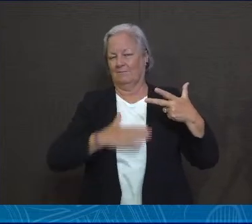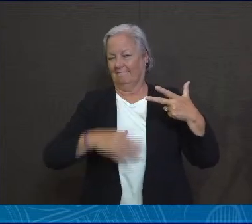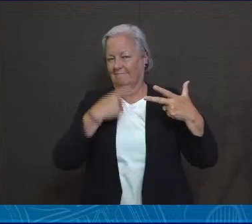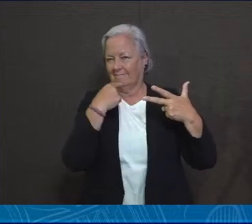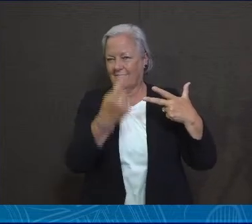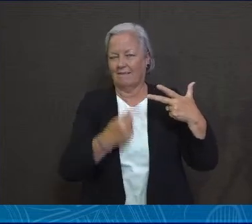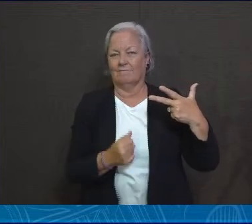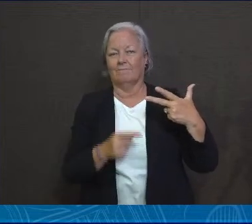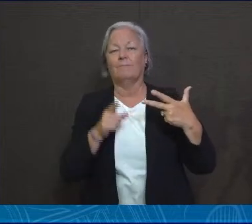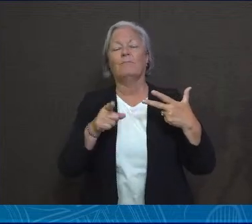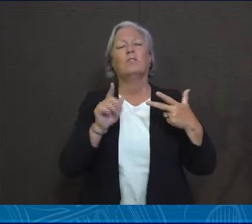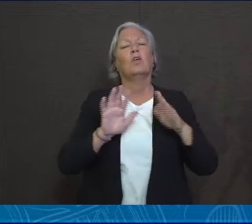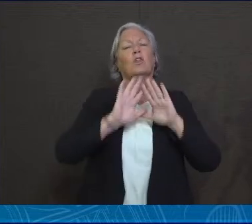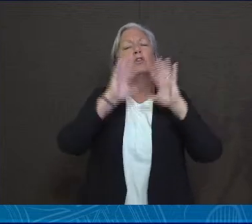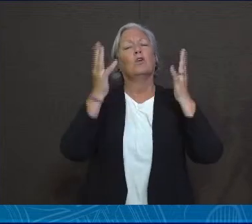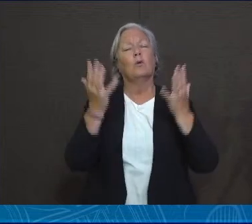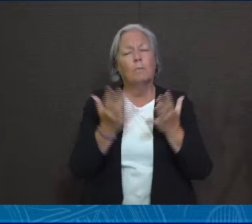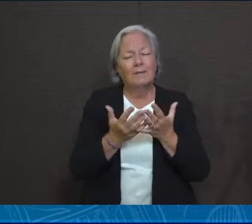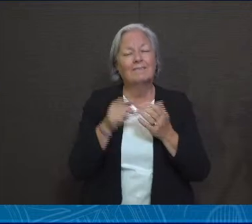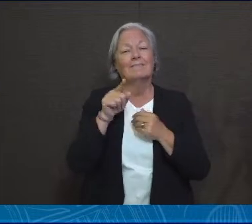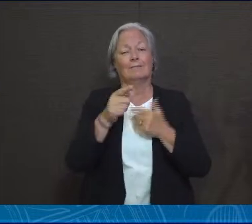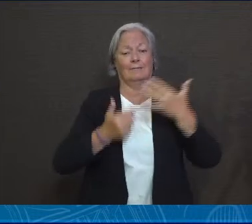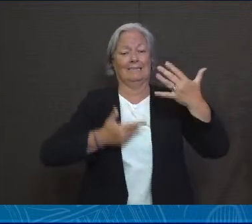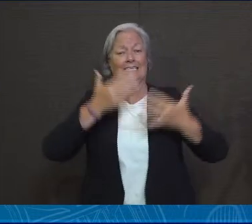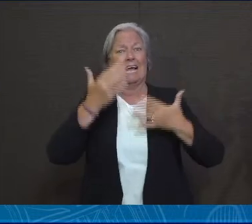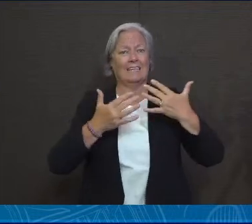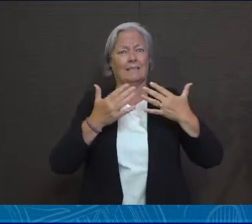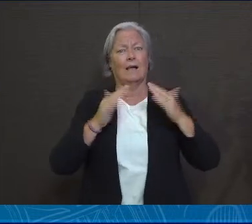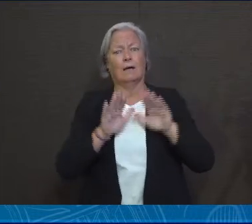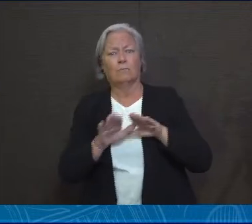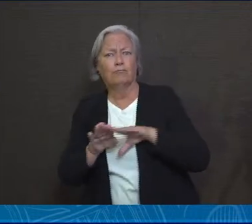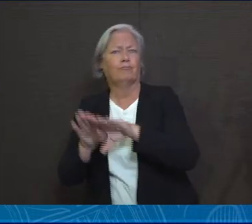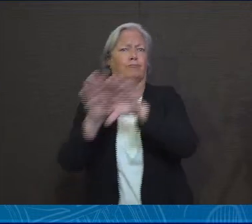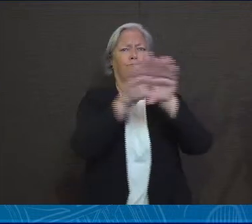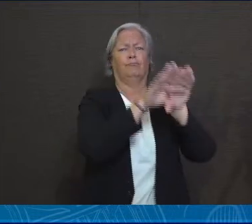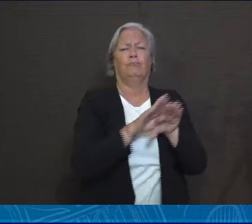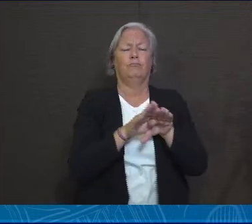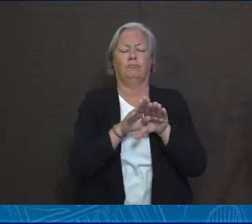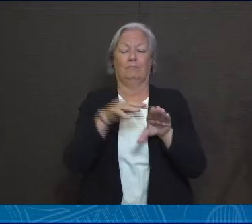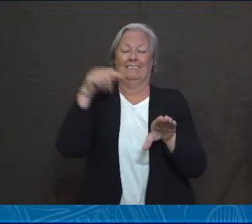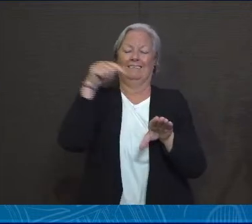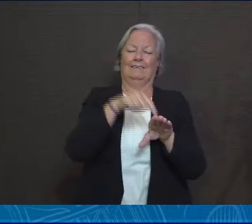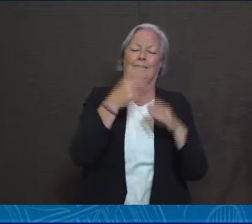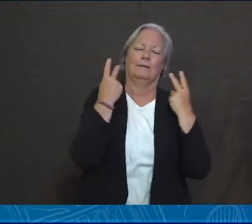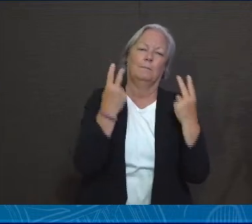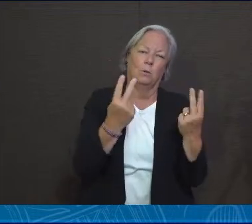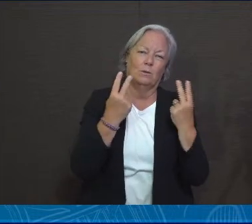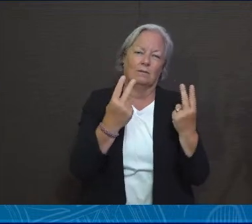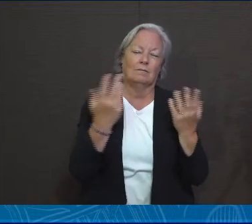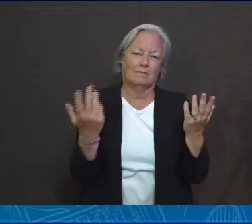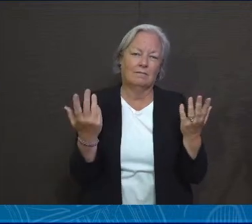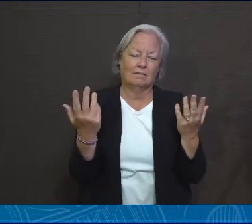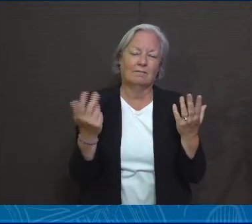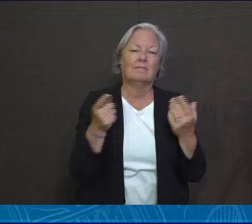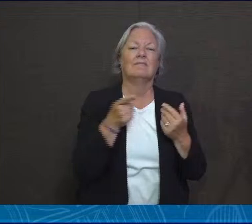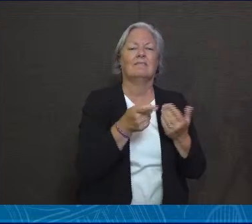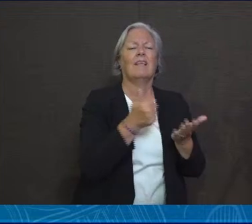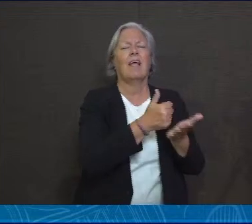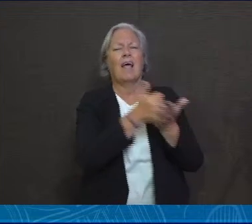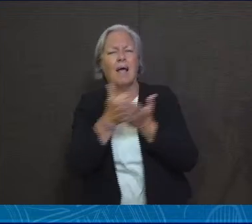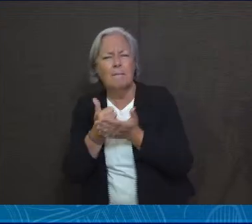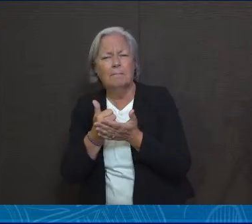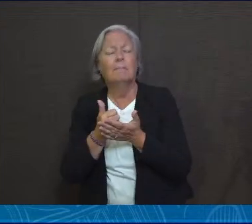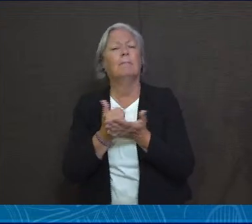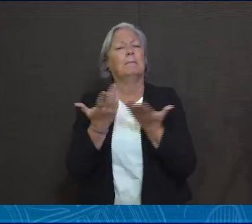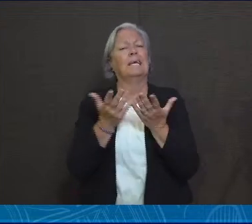how global data standardization is critical to ensuring that DRR strategies are cohesive and